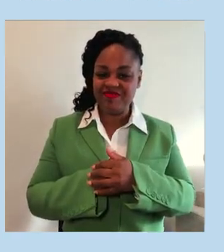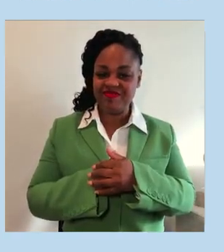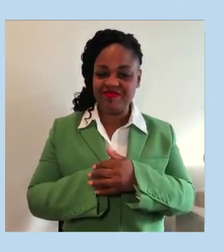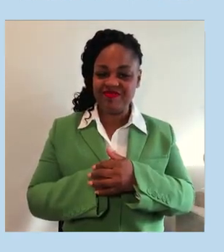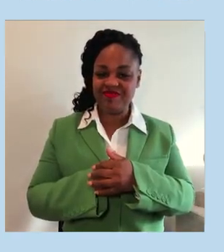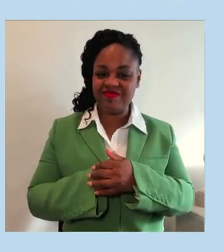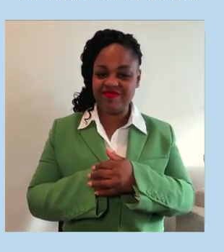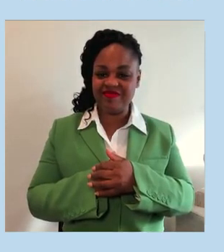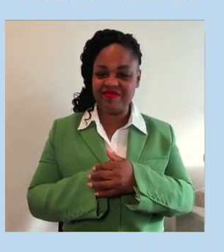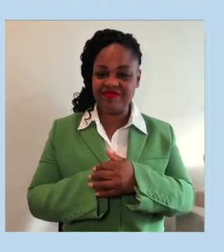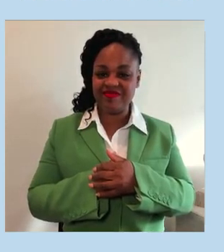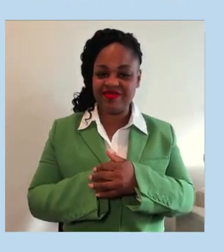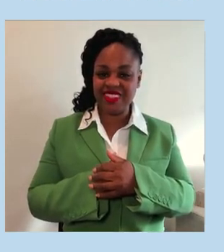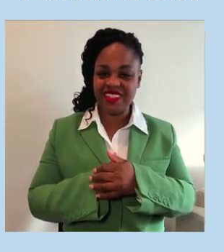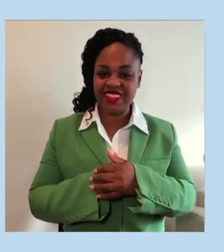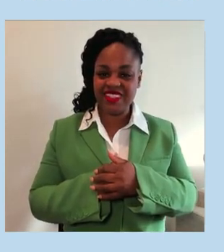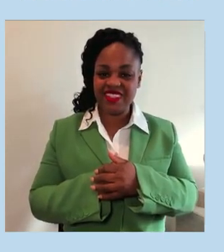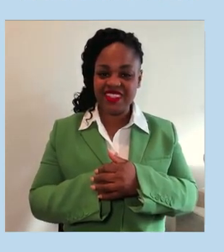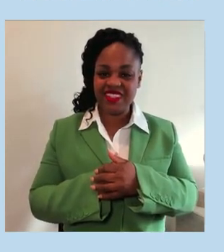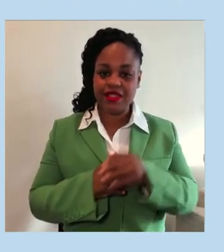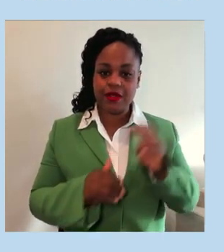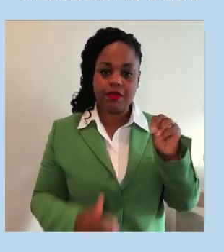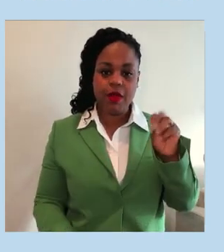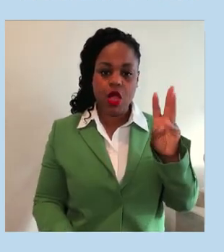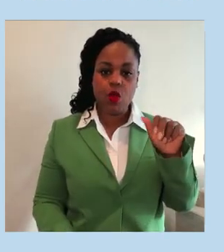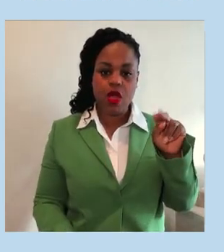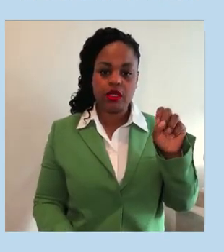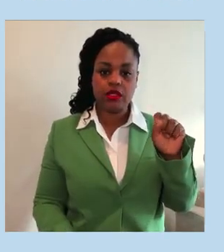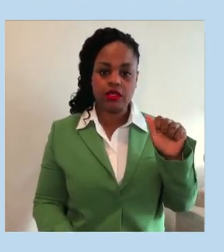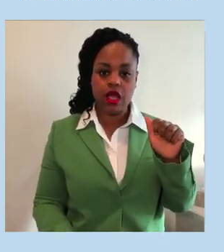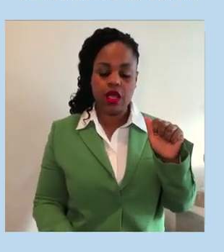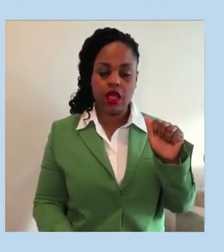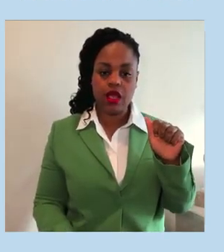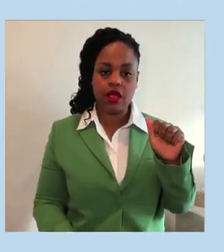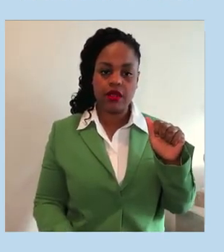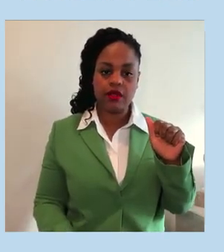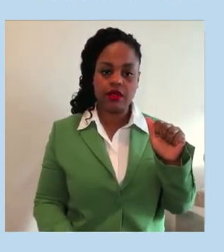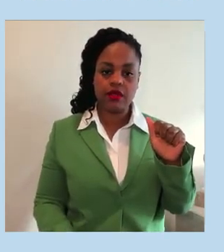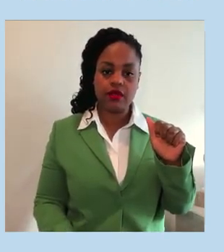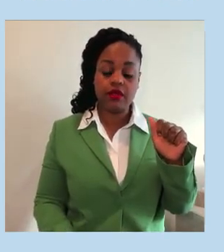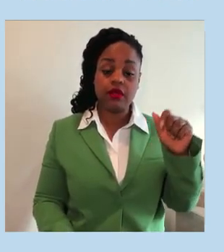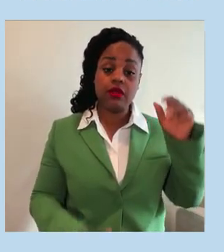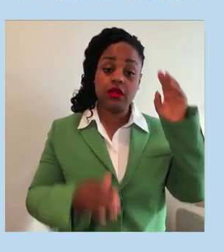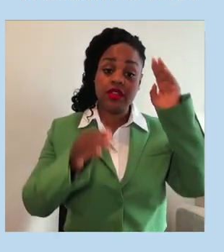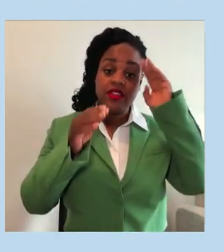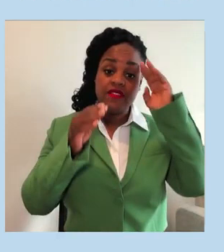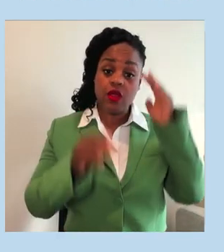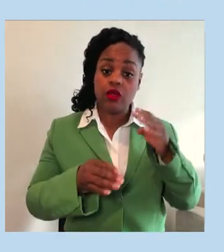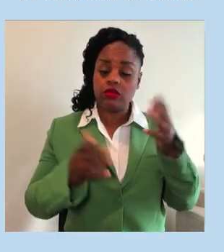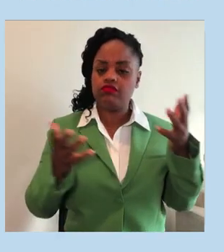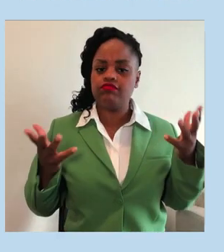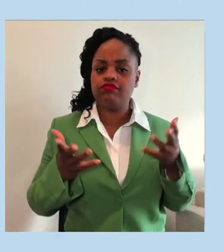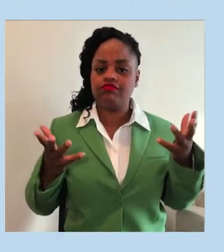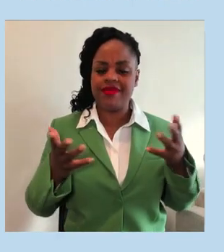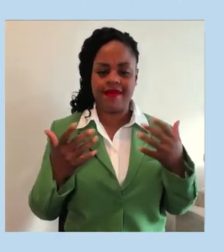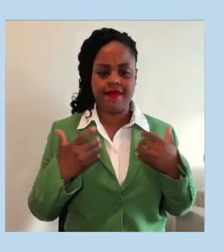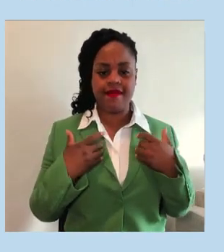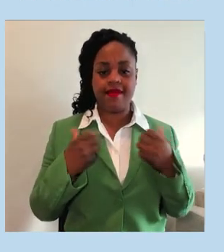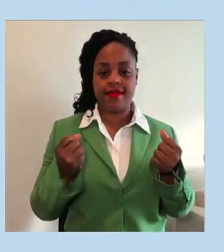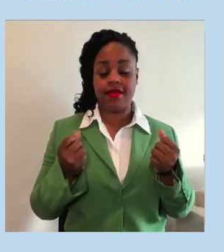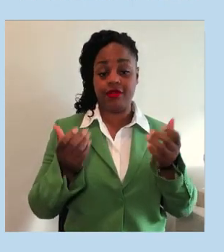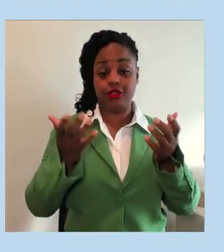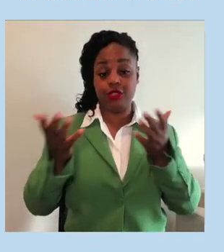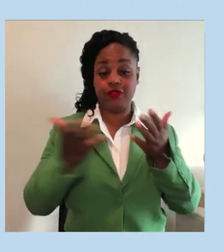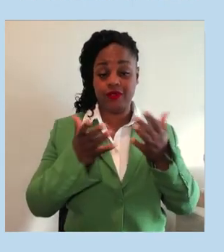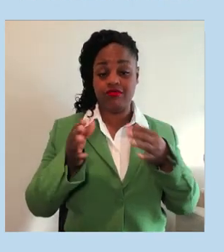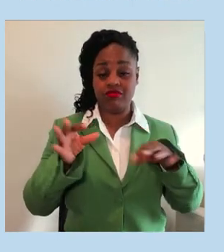for sexual and reproductive health rights and services and ending gender-based violence. How can development efforts